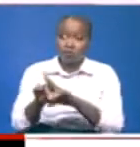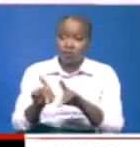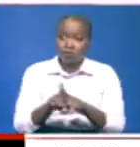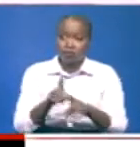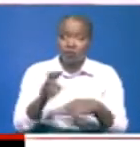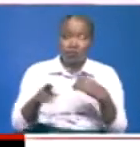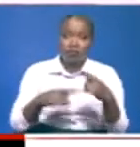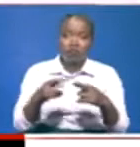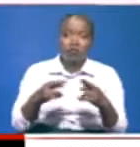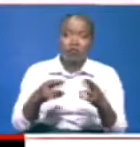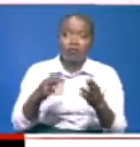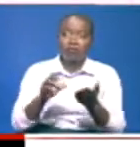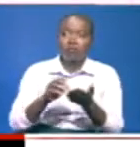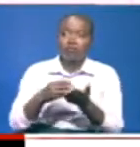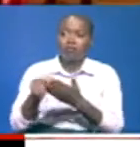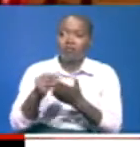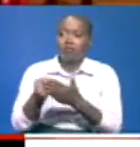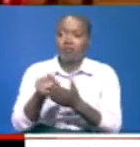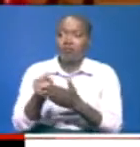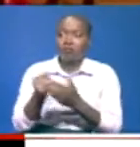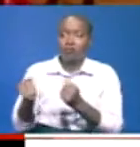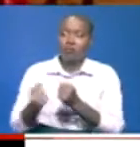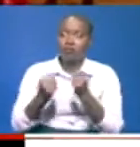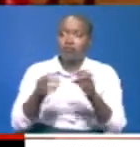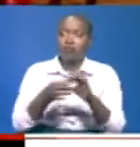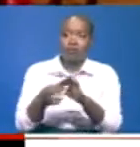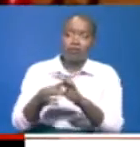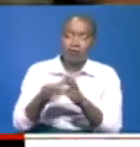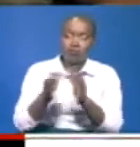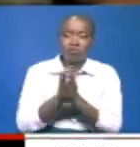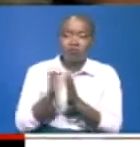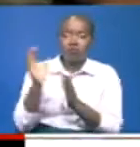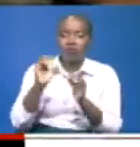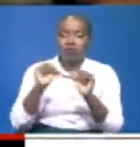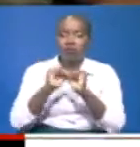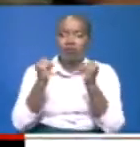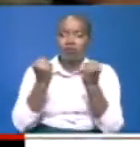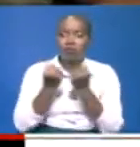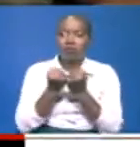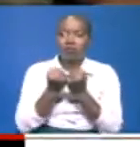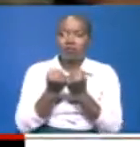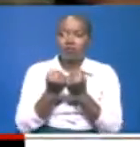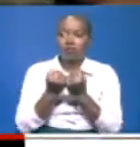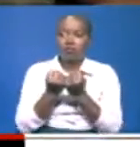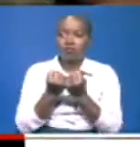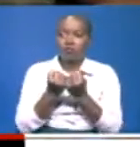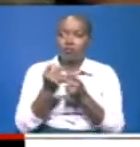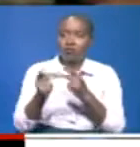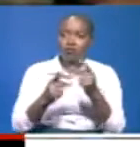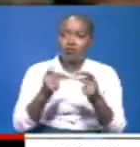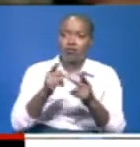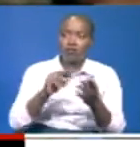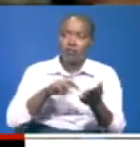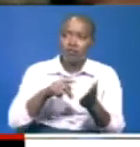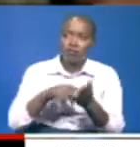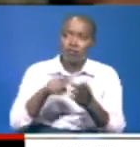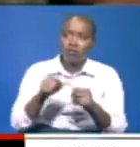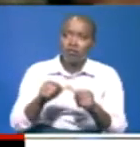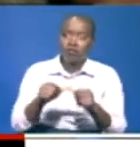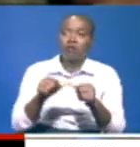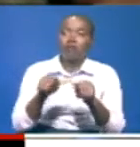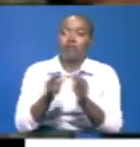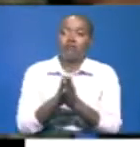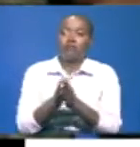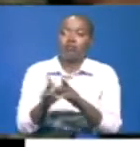the capitation model and strengthen collaboration with civil society. Already a number of progressive initiatives that are ongoing and that